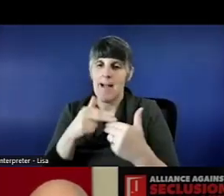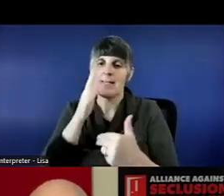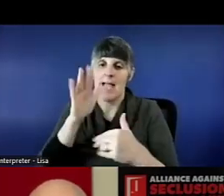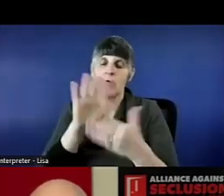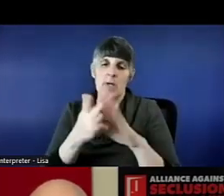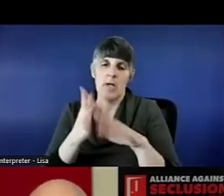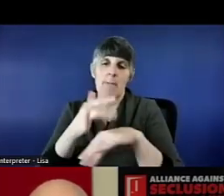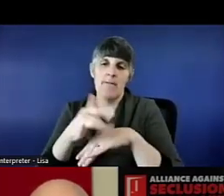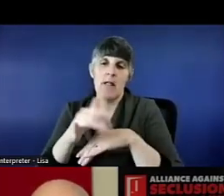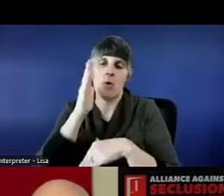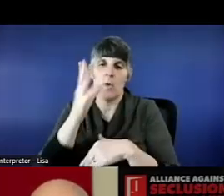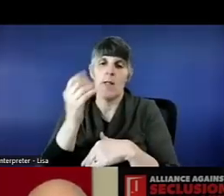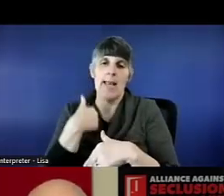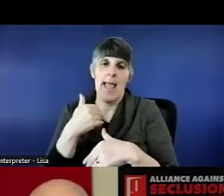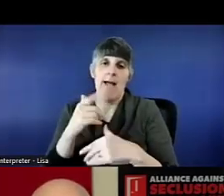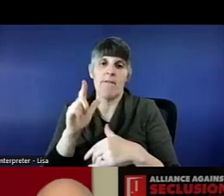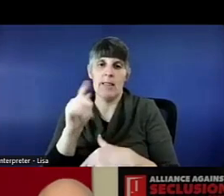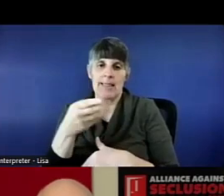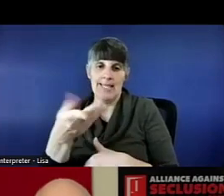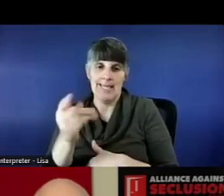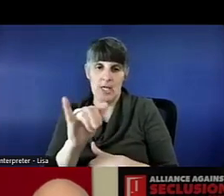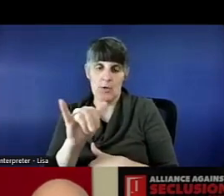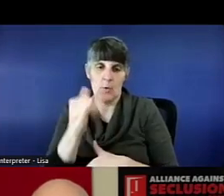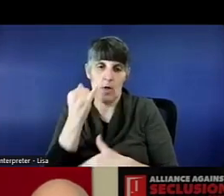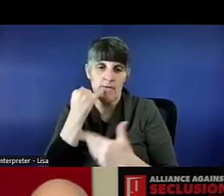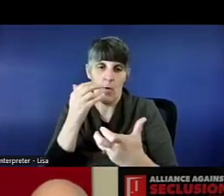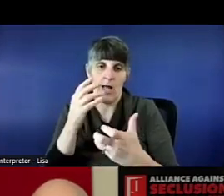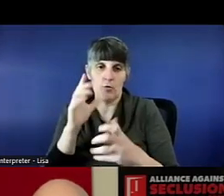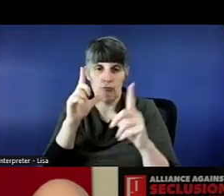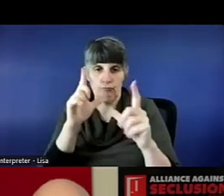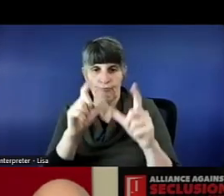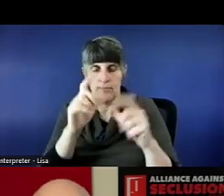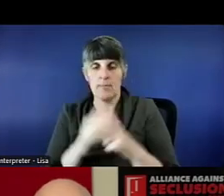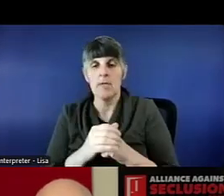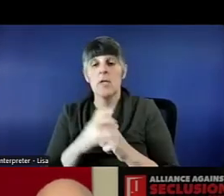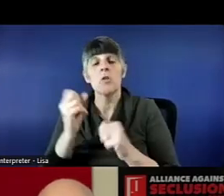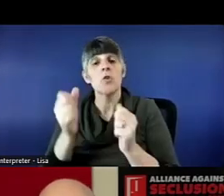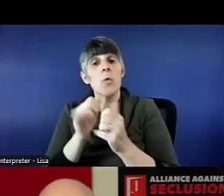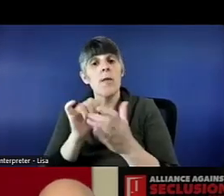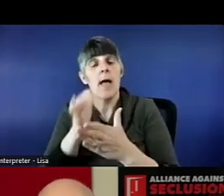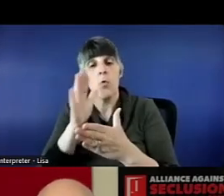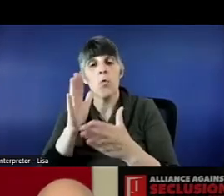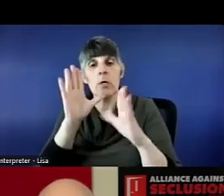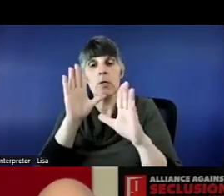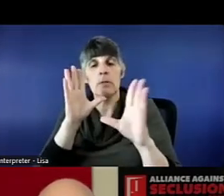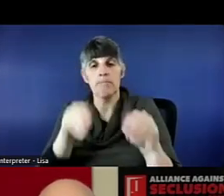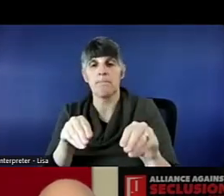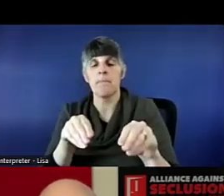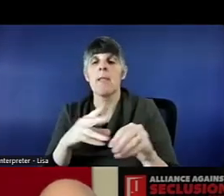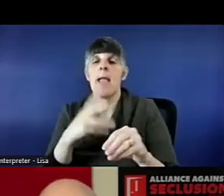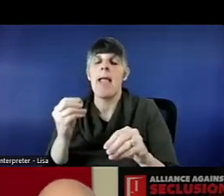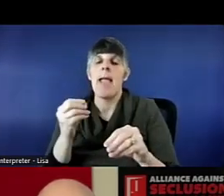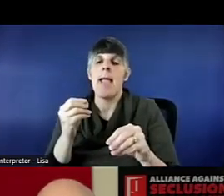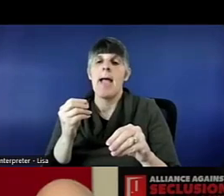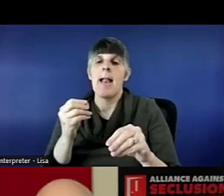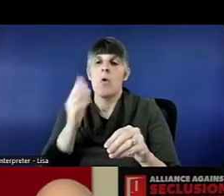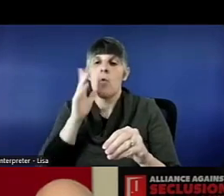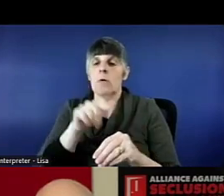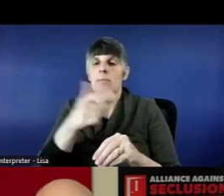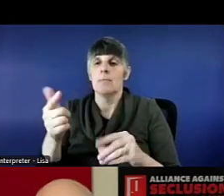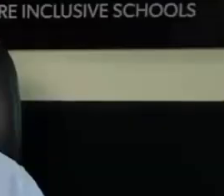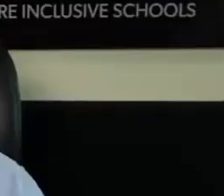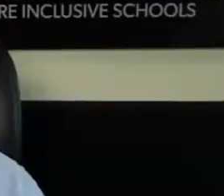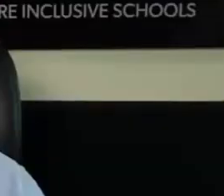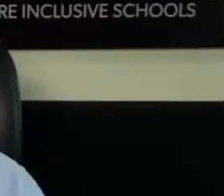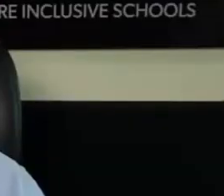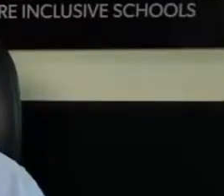made available, and there's a link here as well if you'd like to capture those. So with that, let me go ahead and stop, and I will hand it back